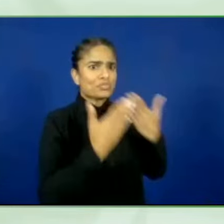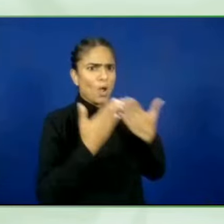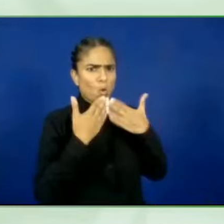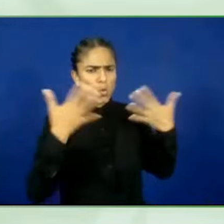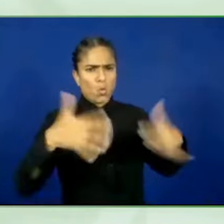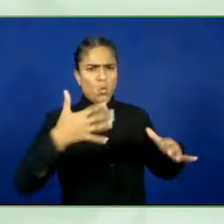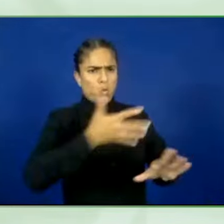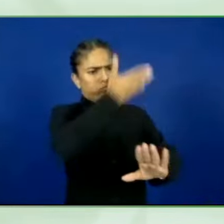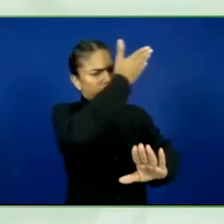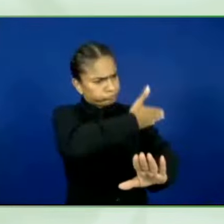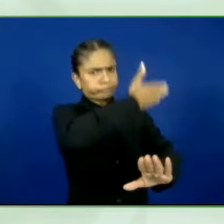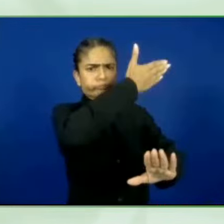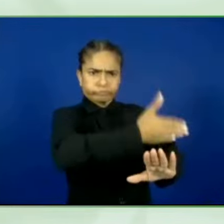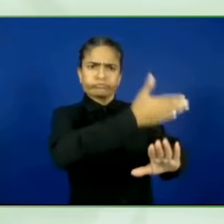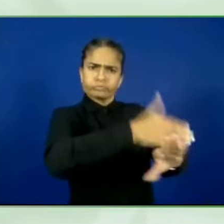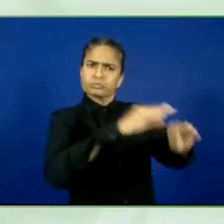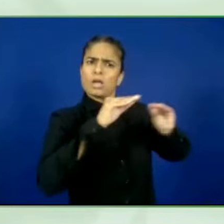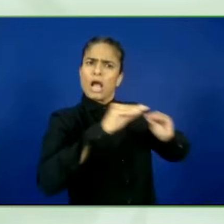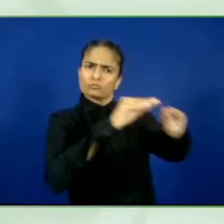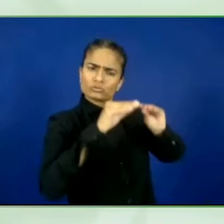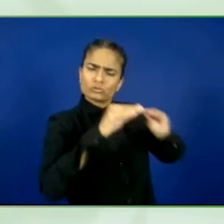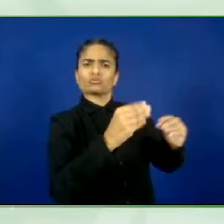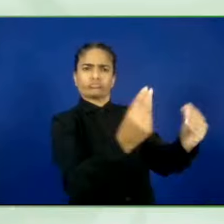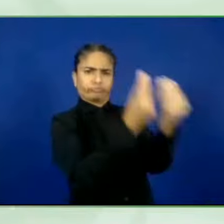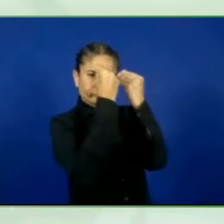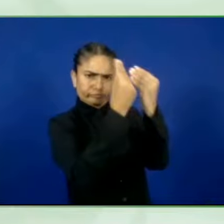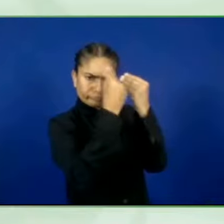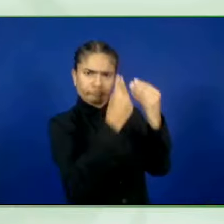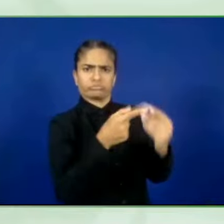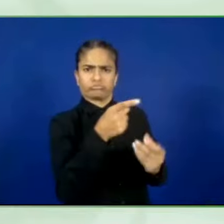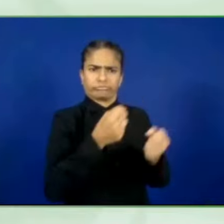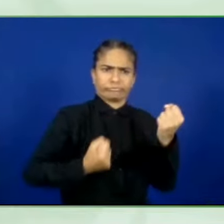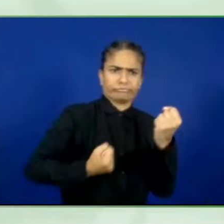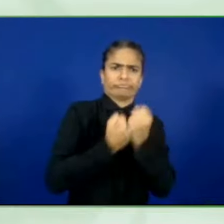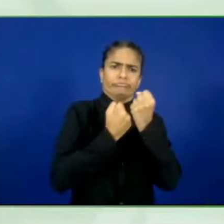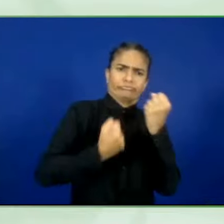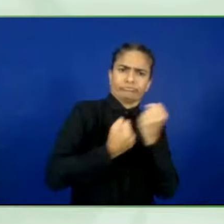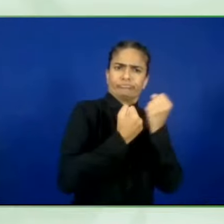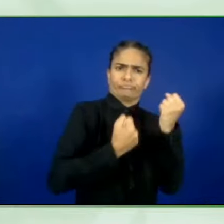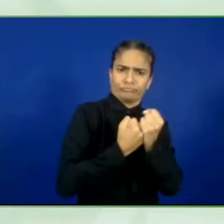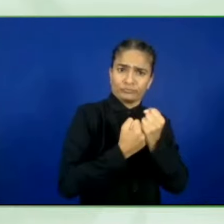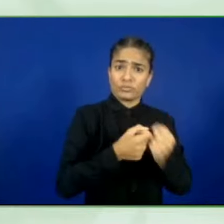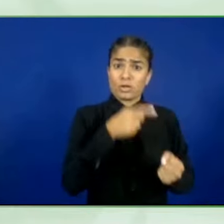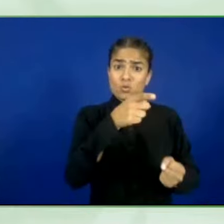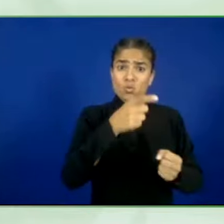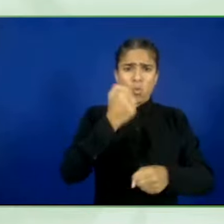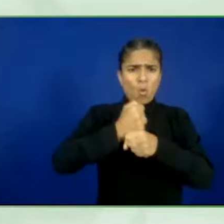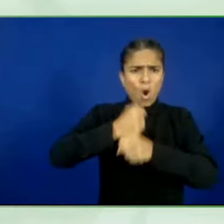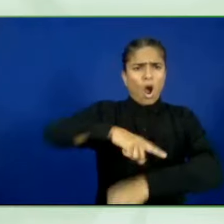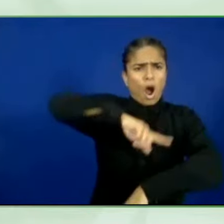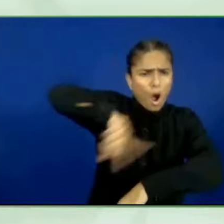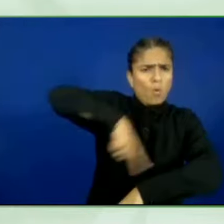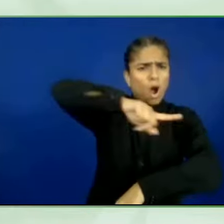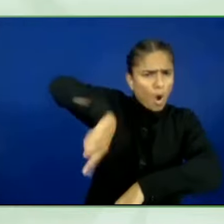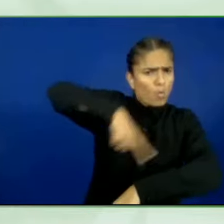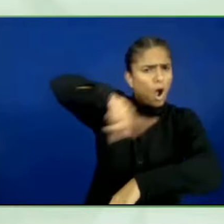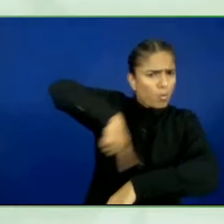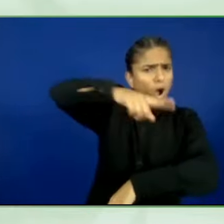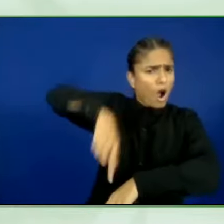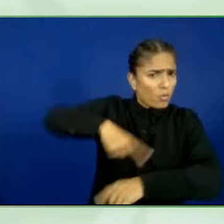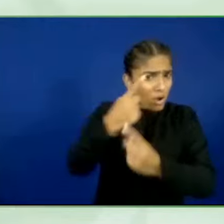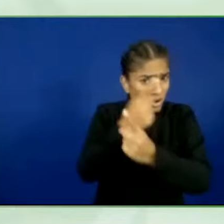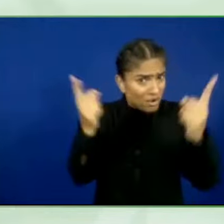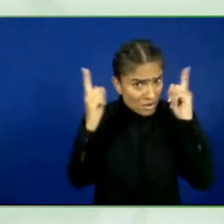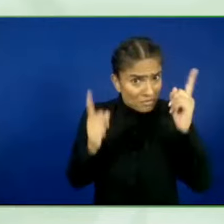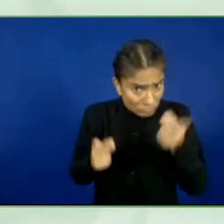work as well, giving us a massive amount of hours. So you went to Douglas Street campus, yeah, right? And I actually studied